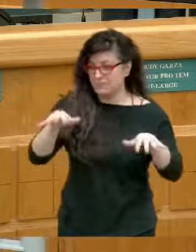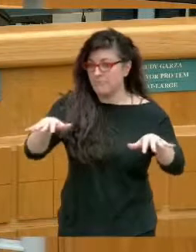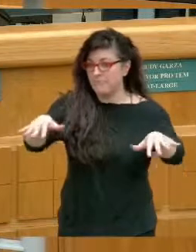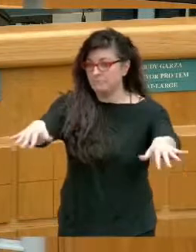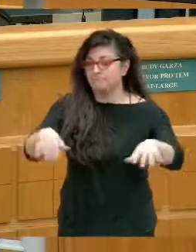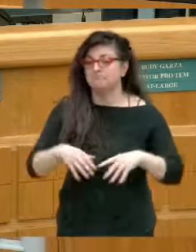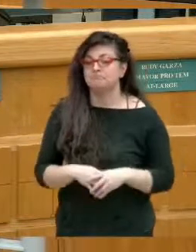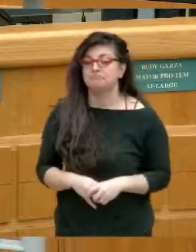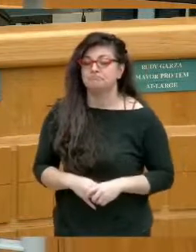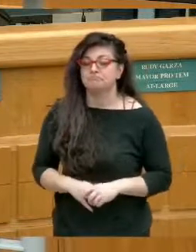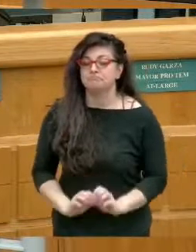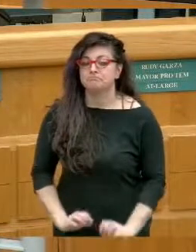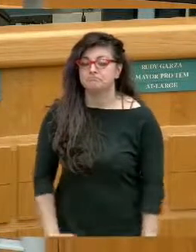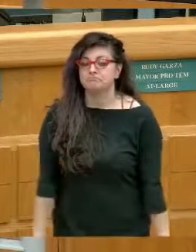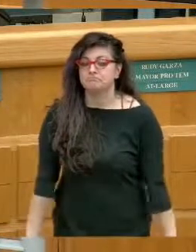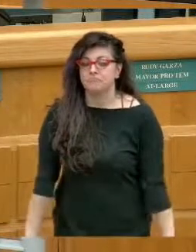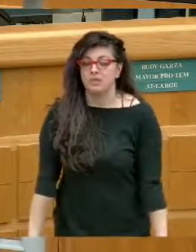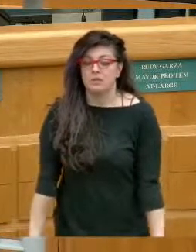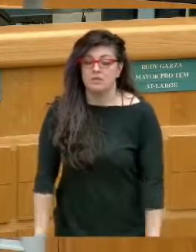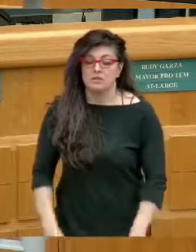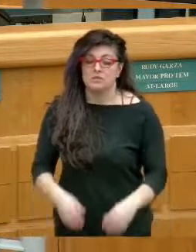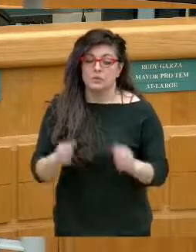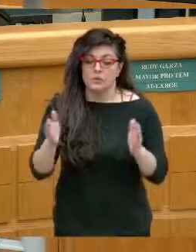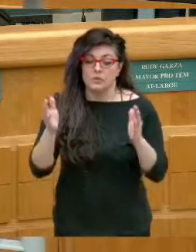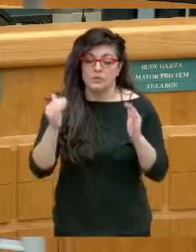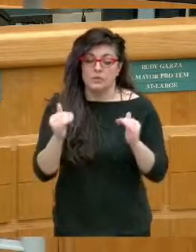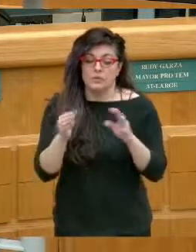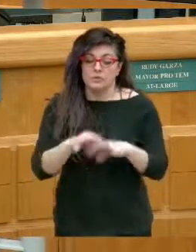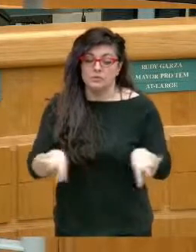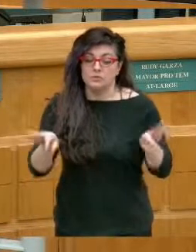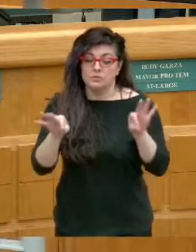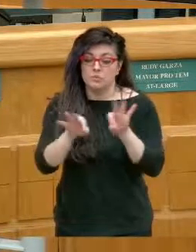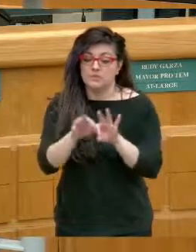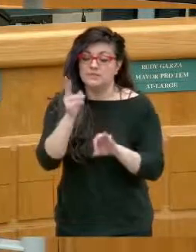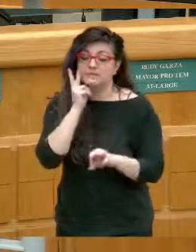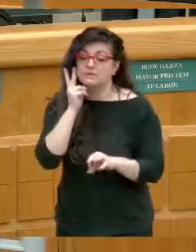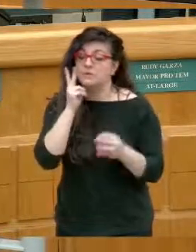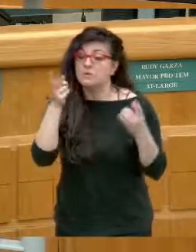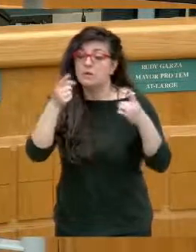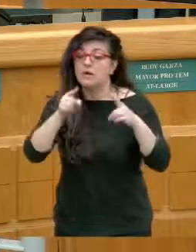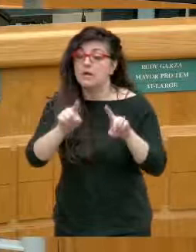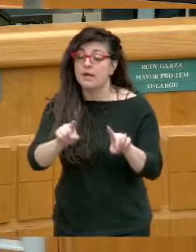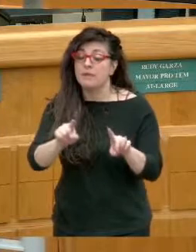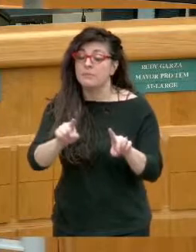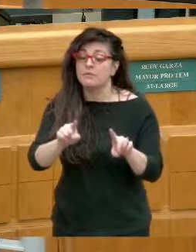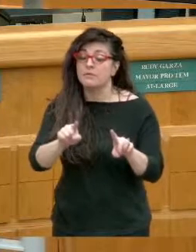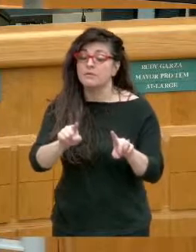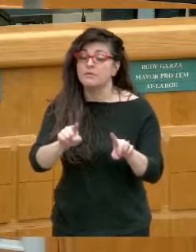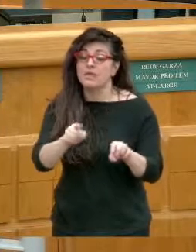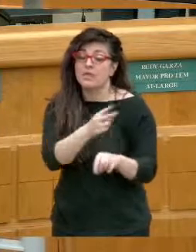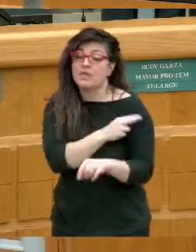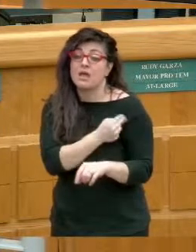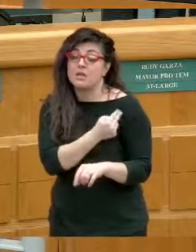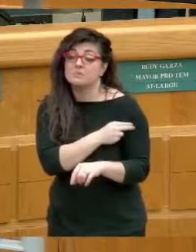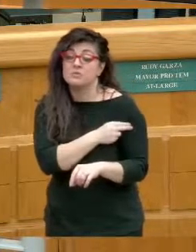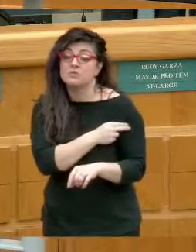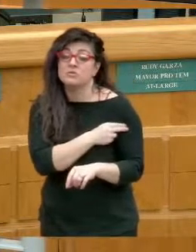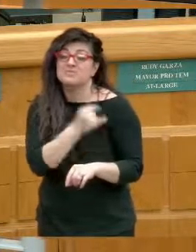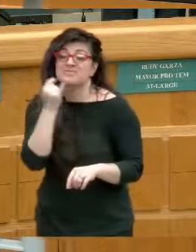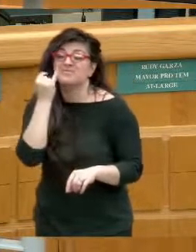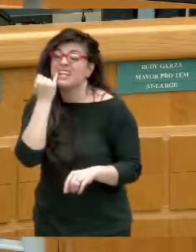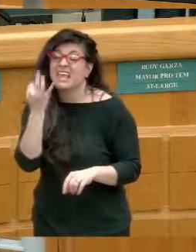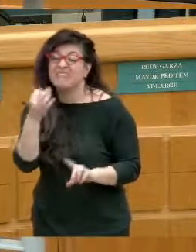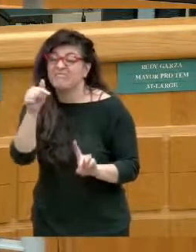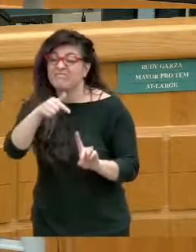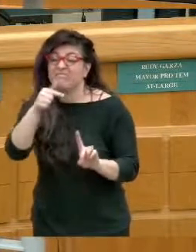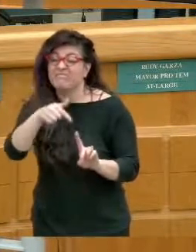So going beyond this, I think it's important to go and see what would happen with our hospitals in this extreme scenario of